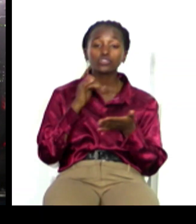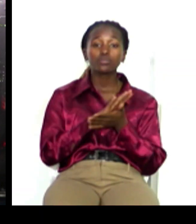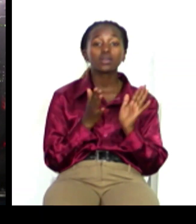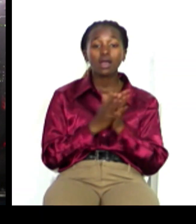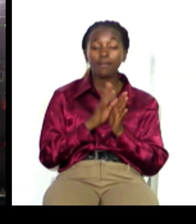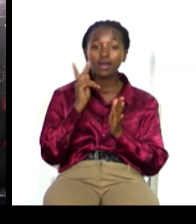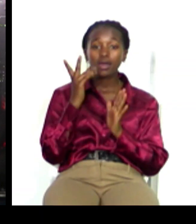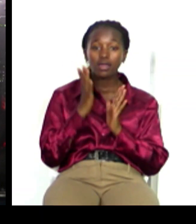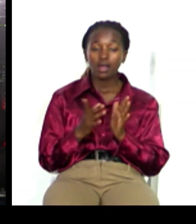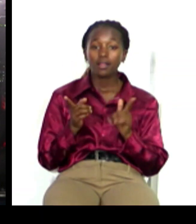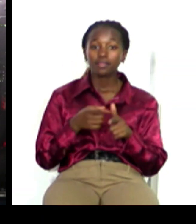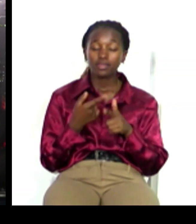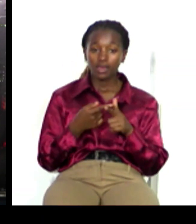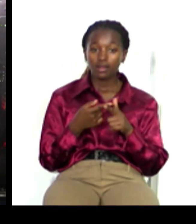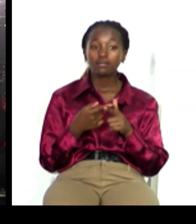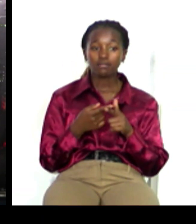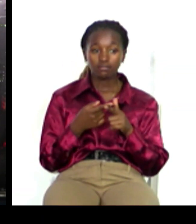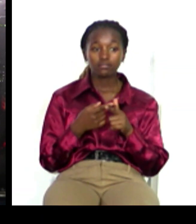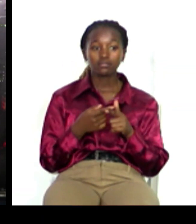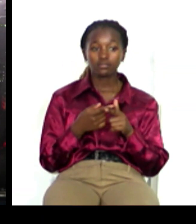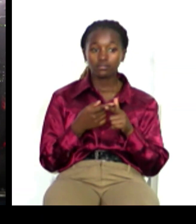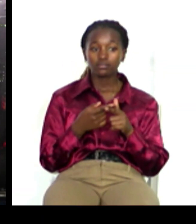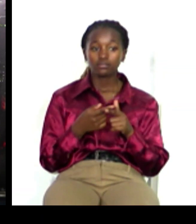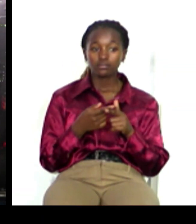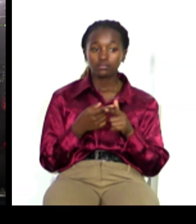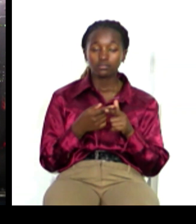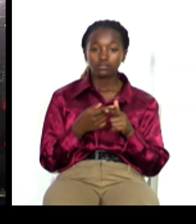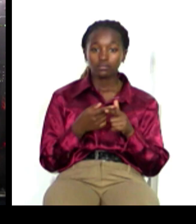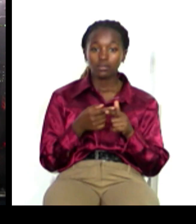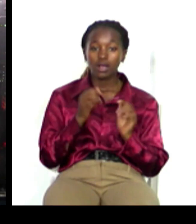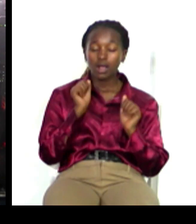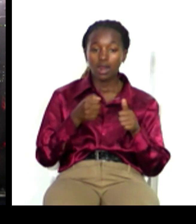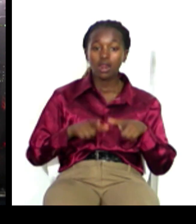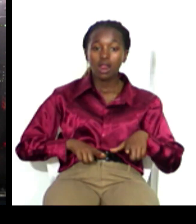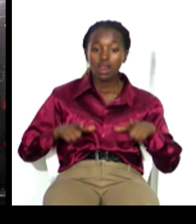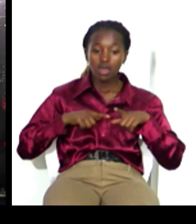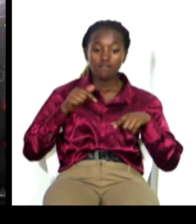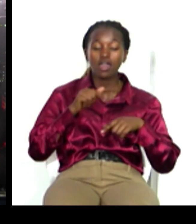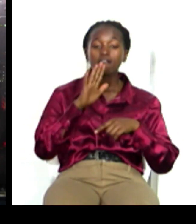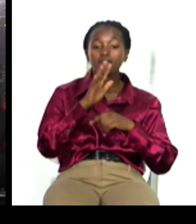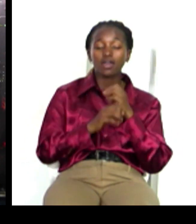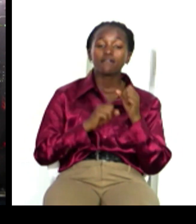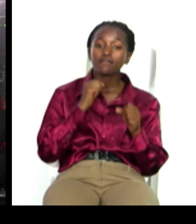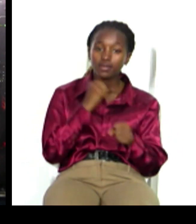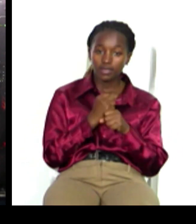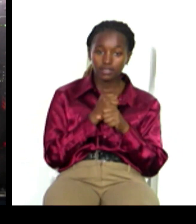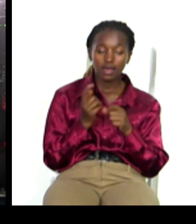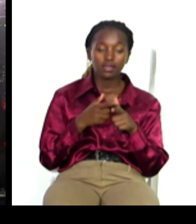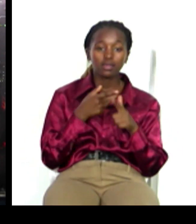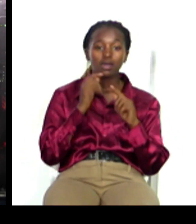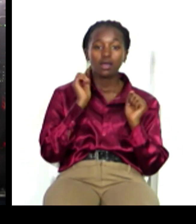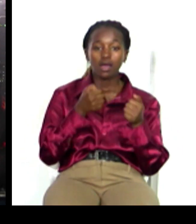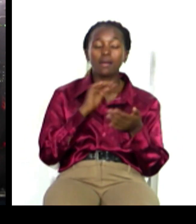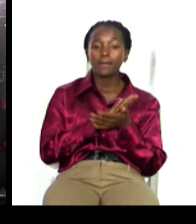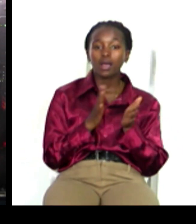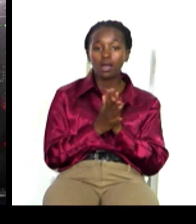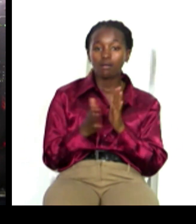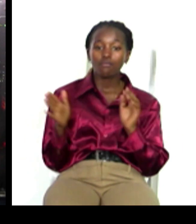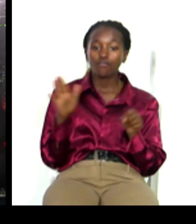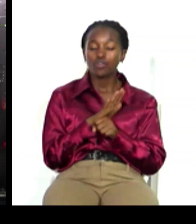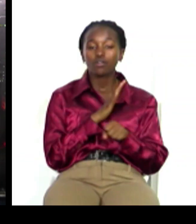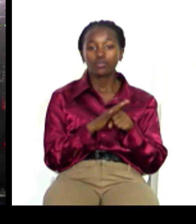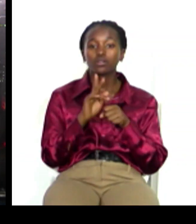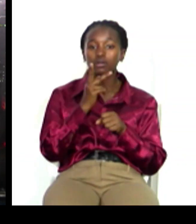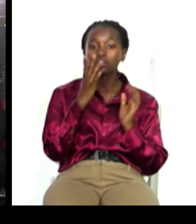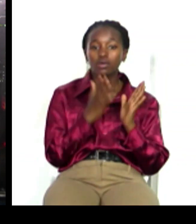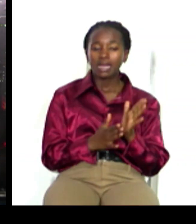Kenyan, or you must stay there for 5 years, more than 5 years. Ukwe determined as fully Kenyan. This is someone that